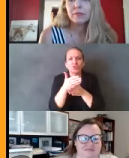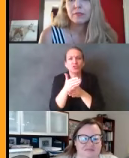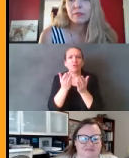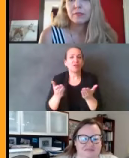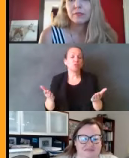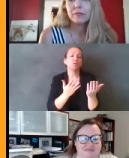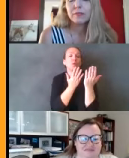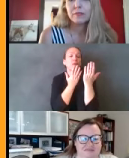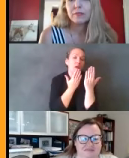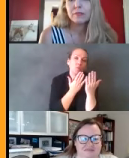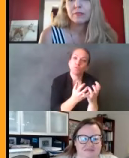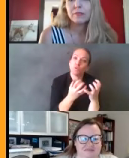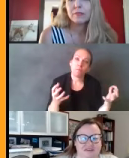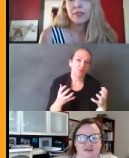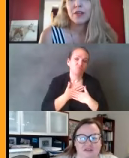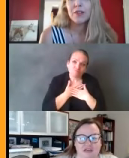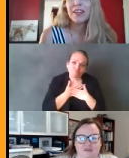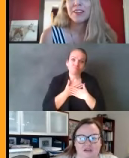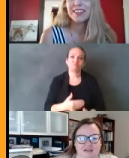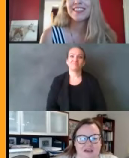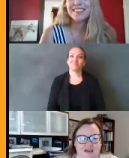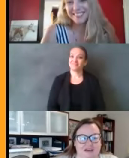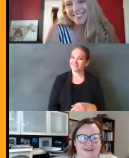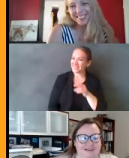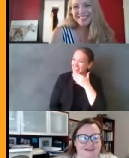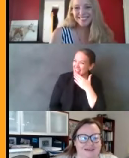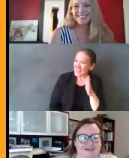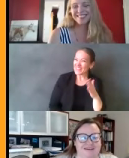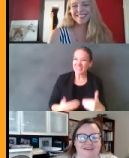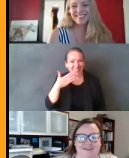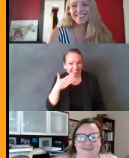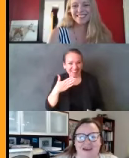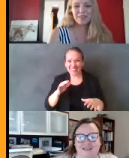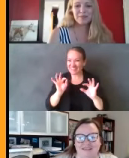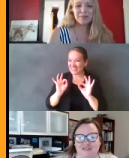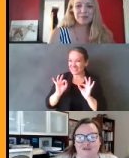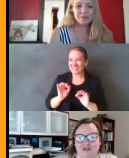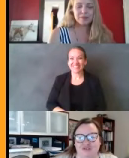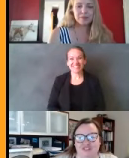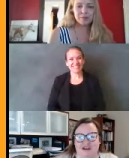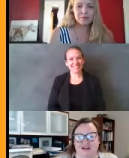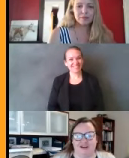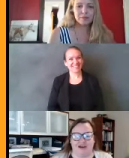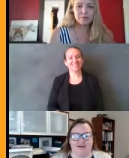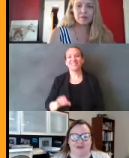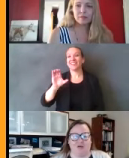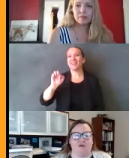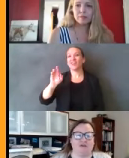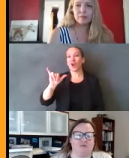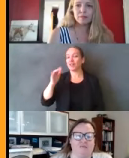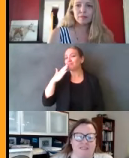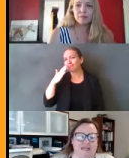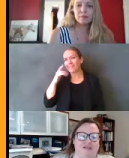can't thank you enough for this. Thank you so much. Oh, thank you, Nicolette. Yeah, and thanks so much for sharing.